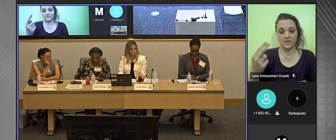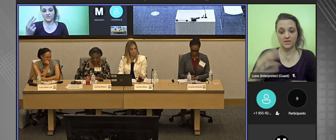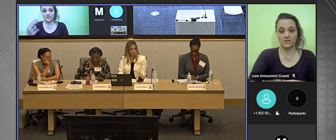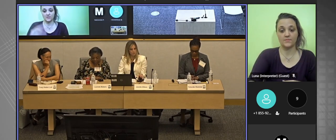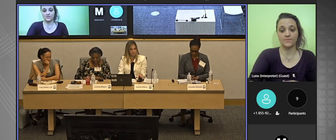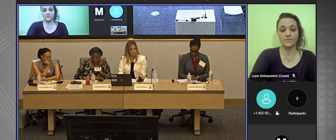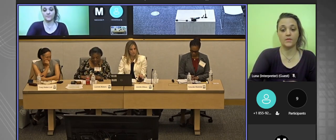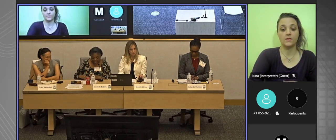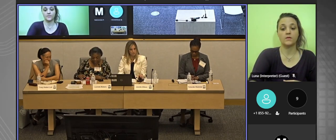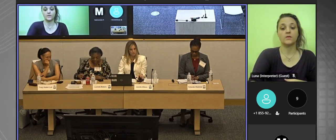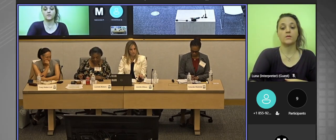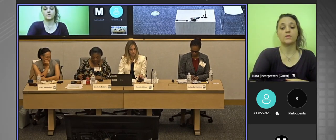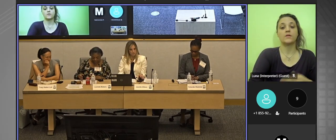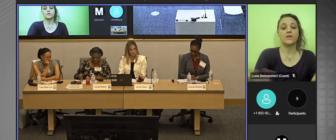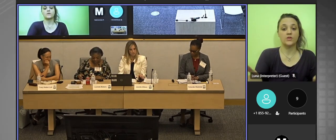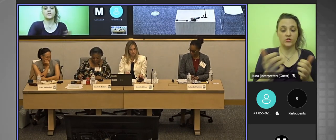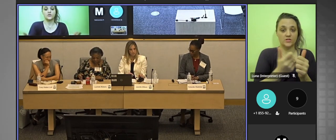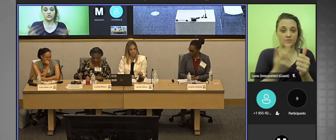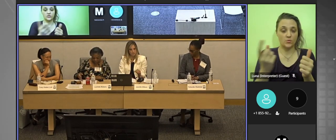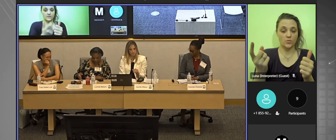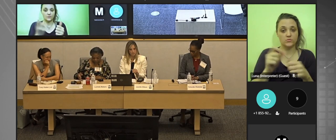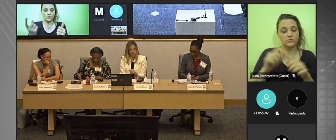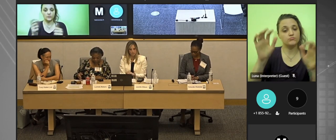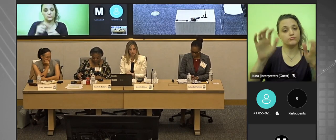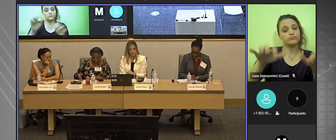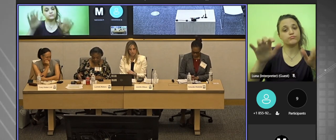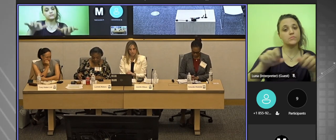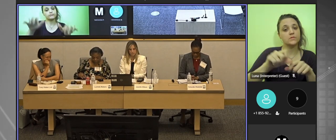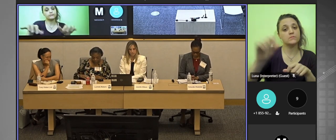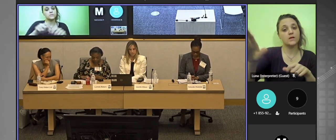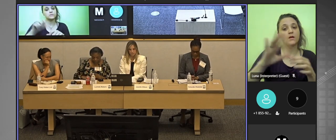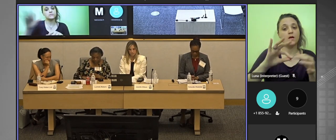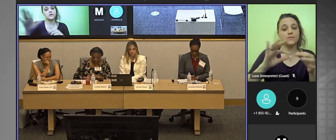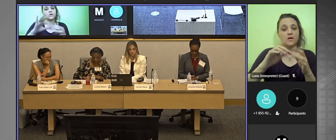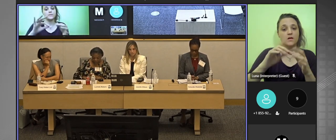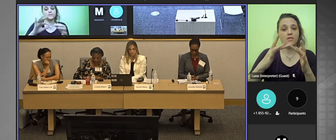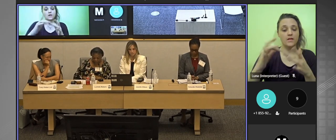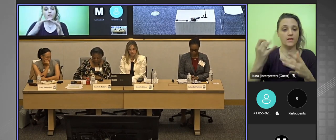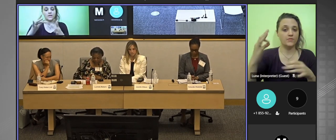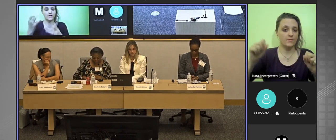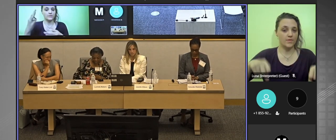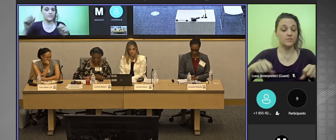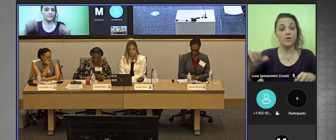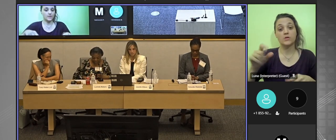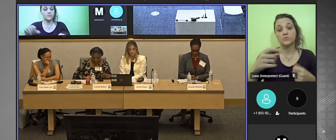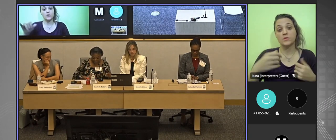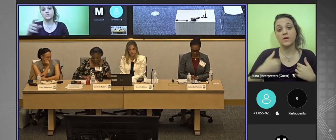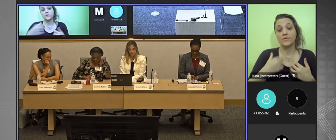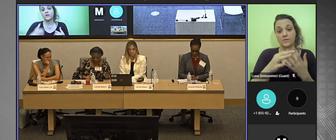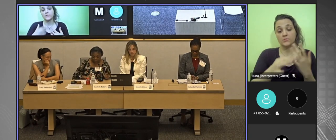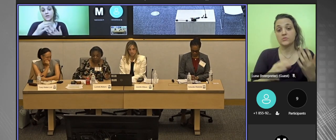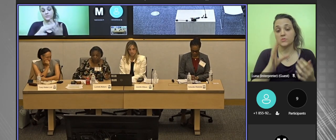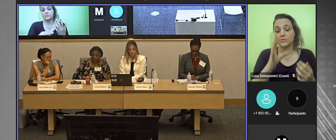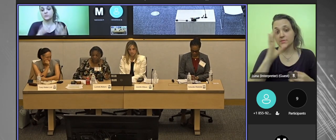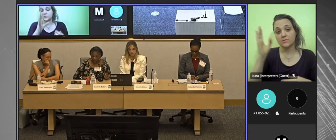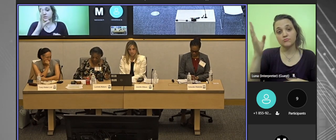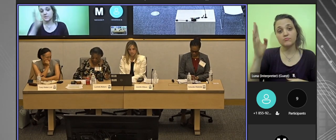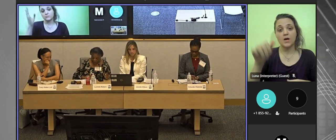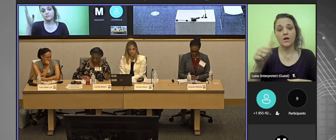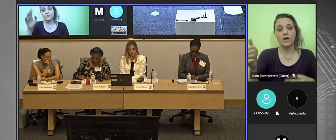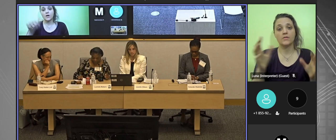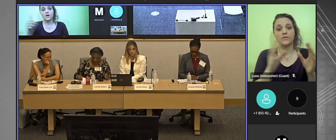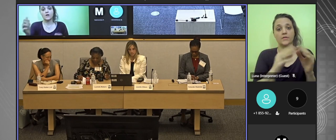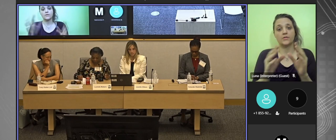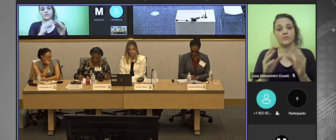15th. We encourage everyone to submit comments online if possible. You also have the option